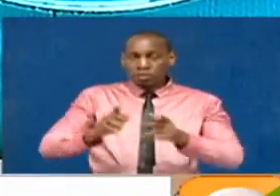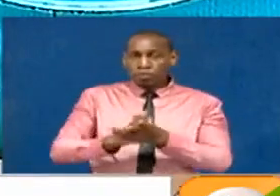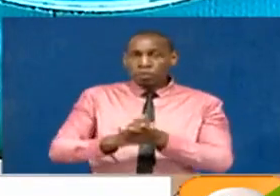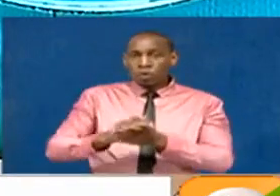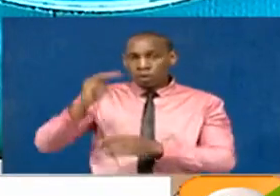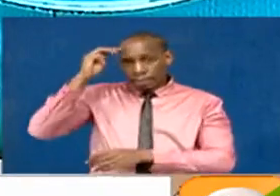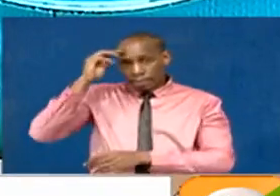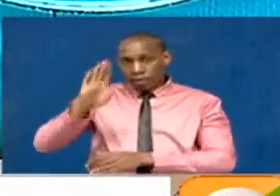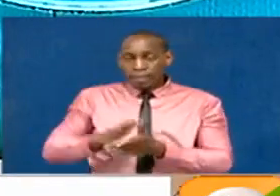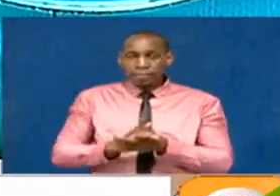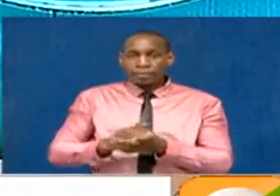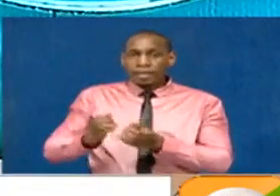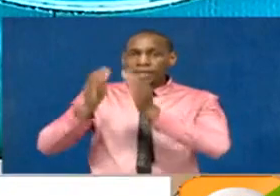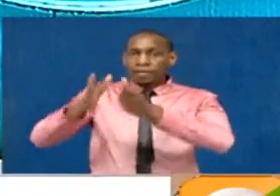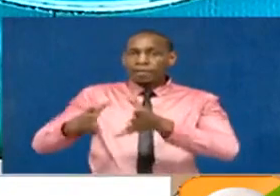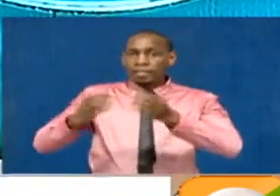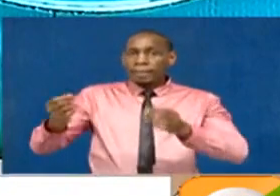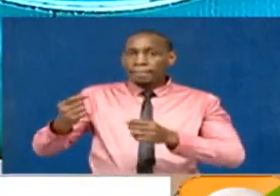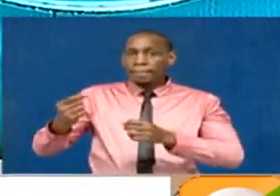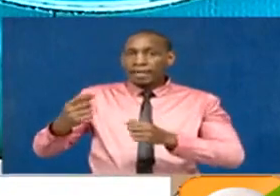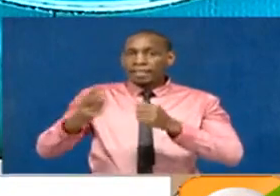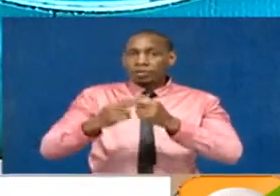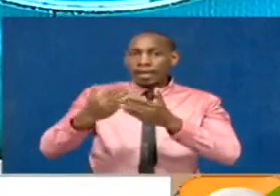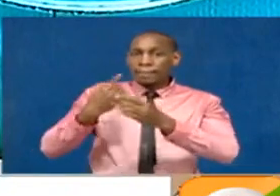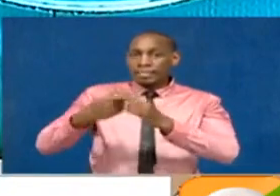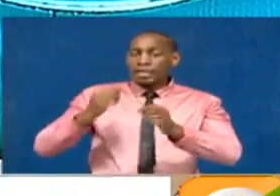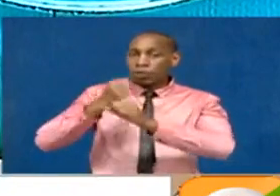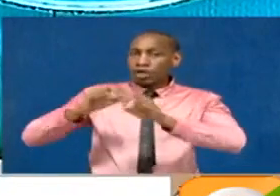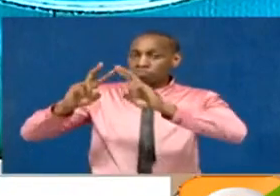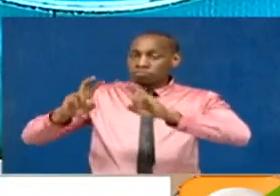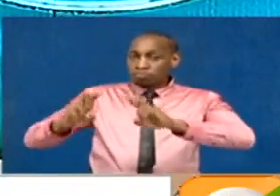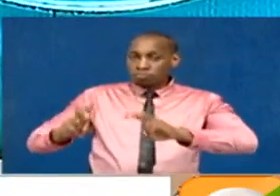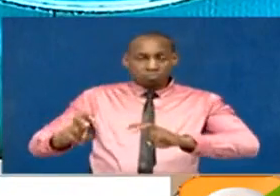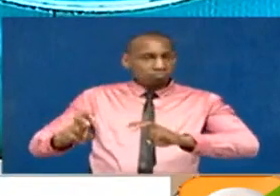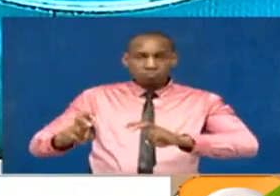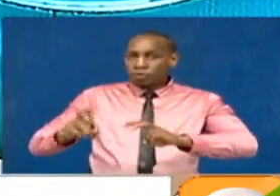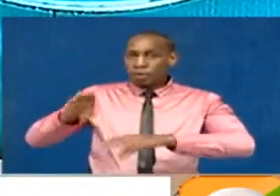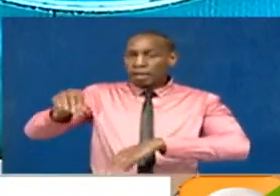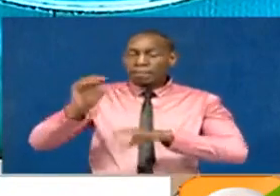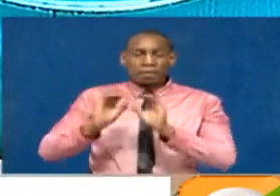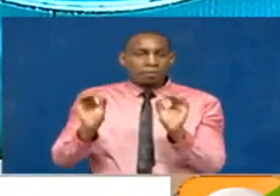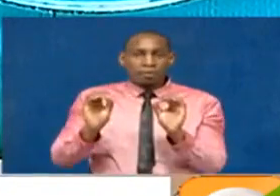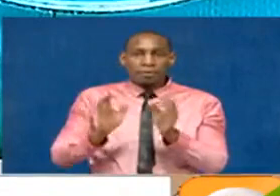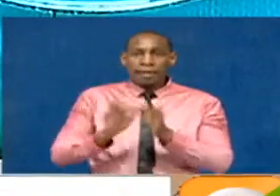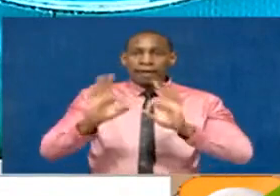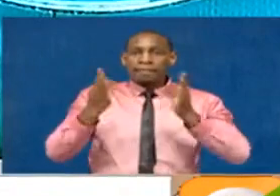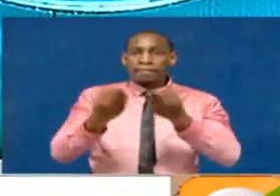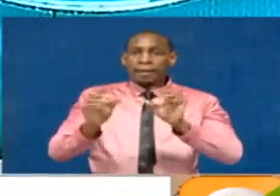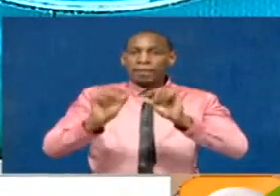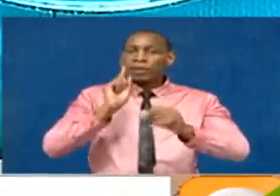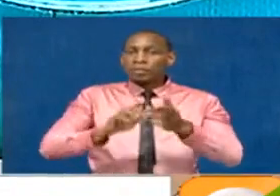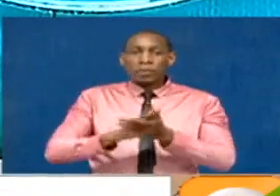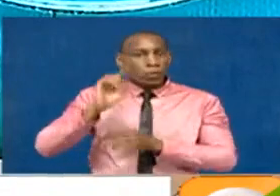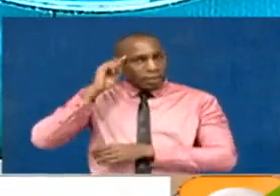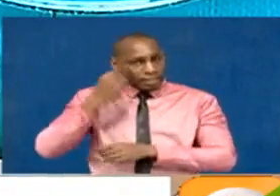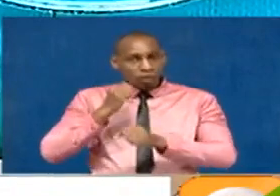their kin. The officer has been missing since July last year, with efforts to trace him seemingly deeming by the day. The family says it is